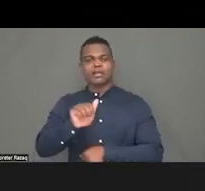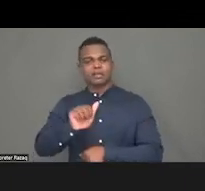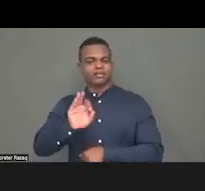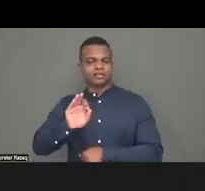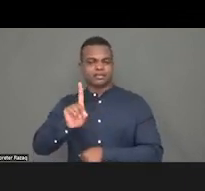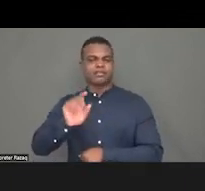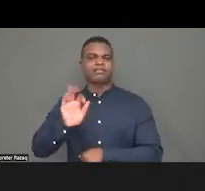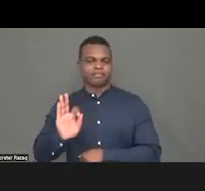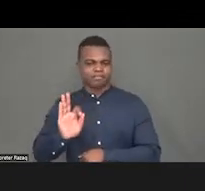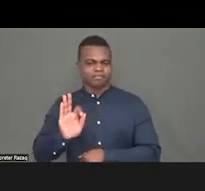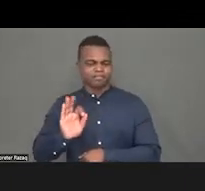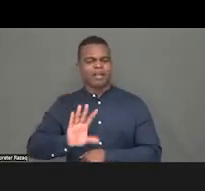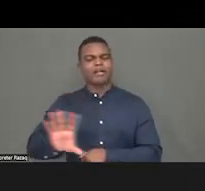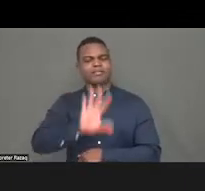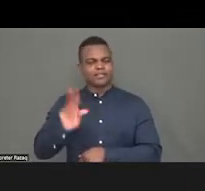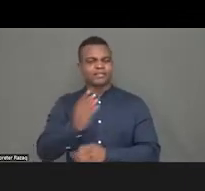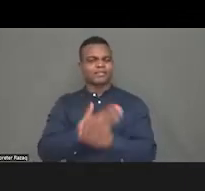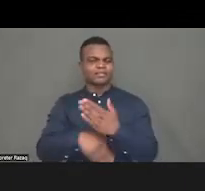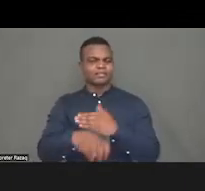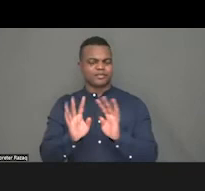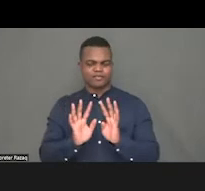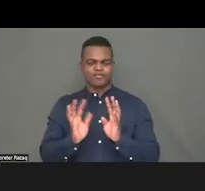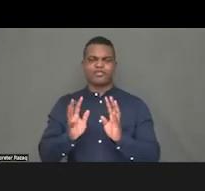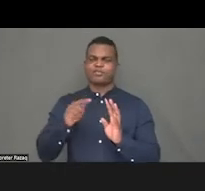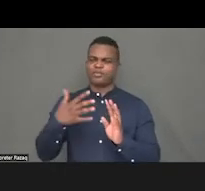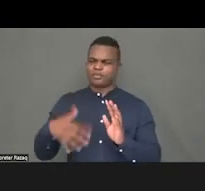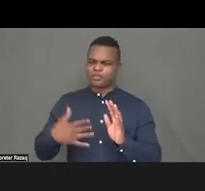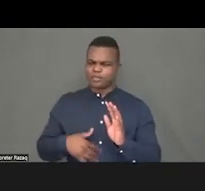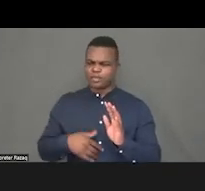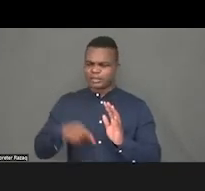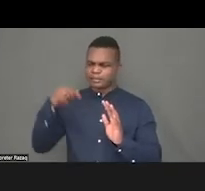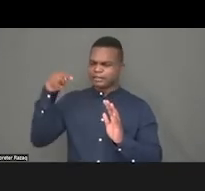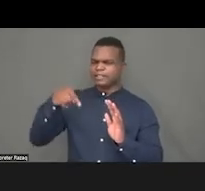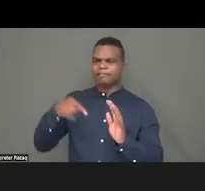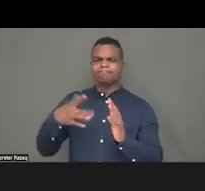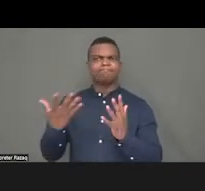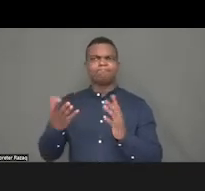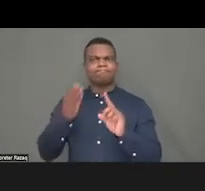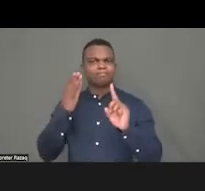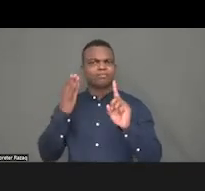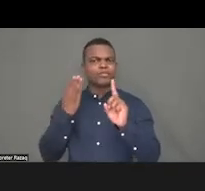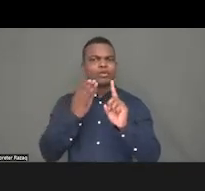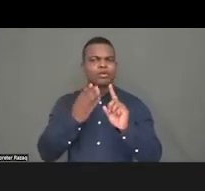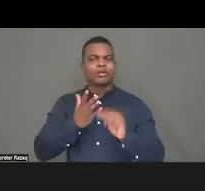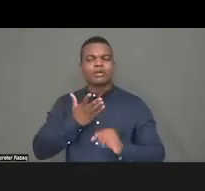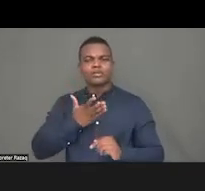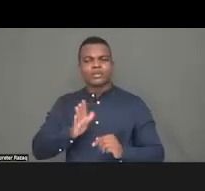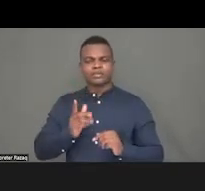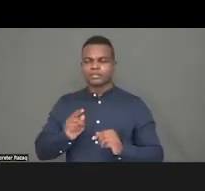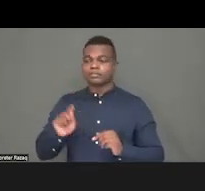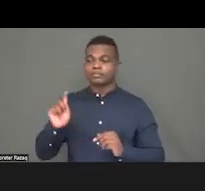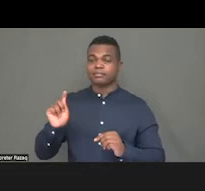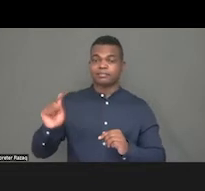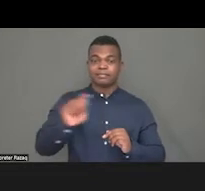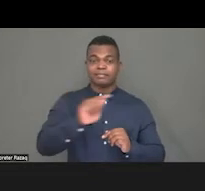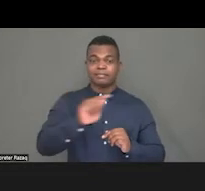to strengthen and unify the representative voices of Africans, which are the national